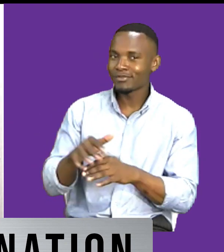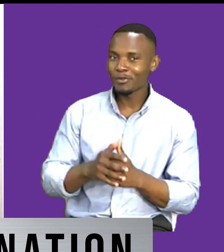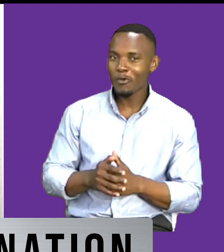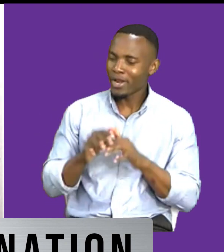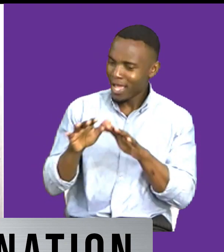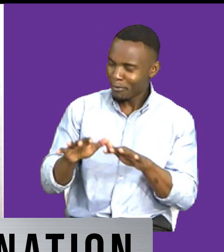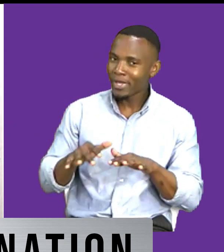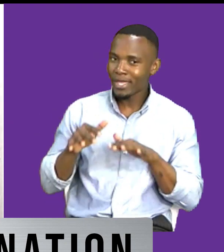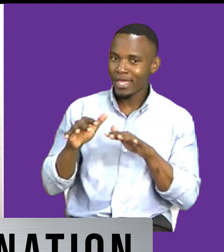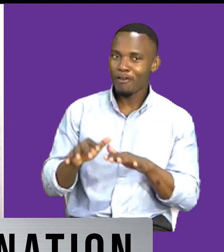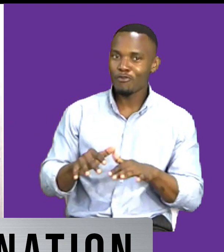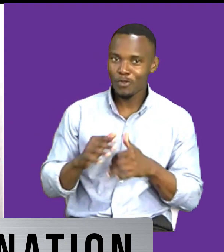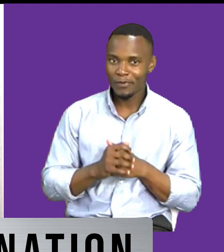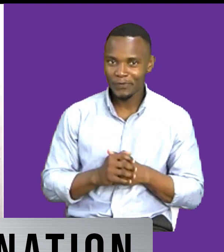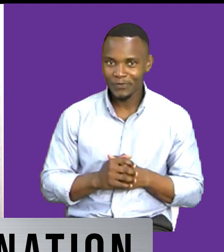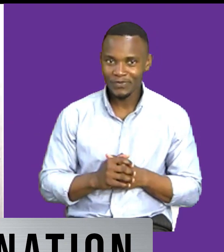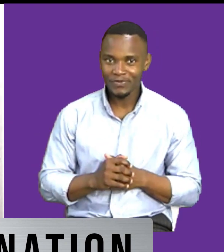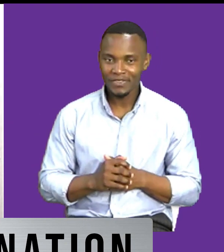yourself.